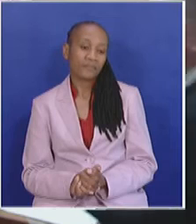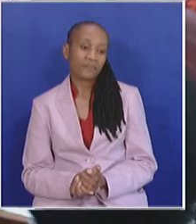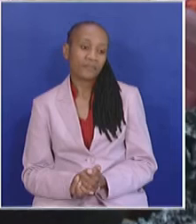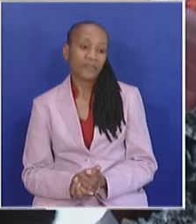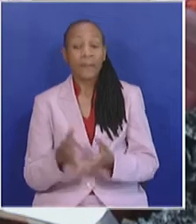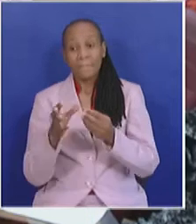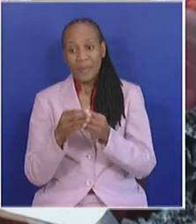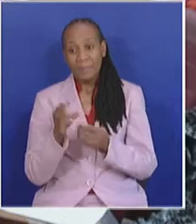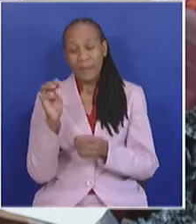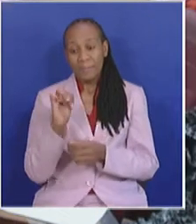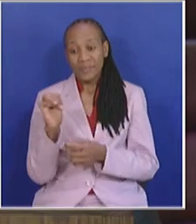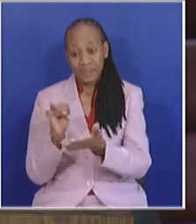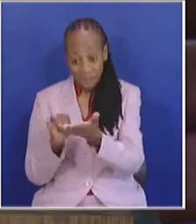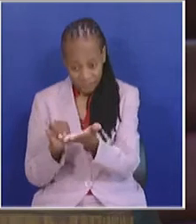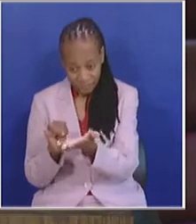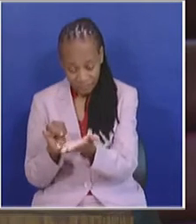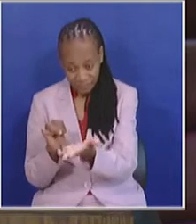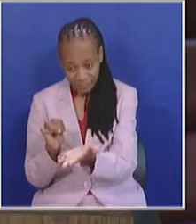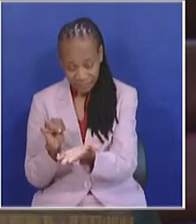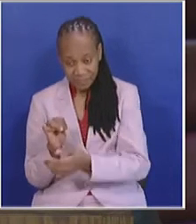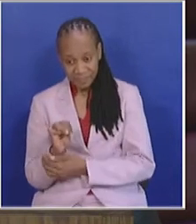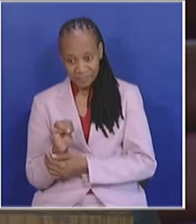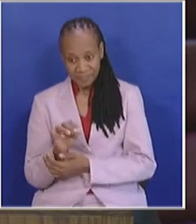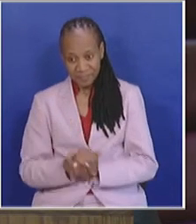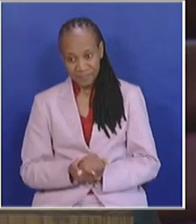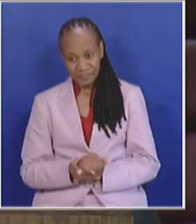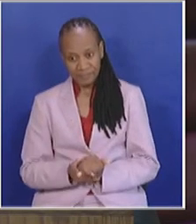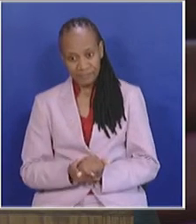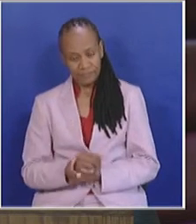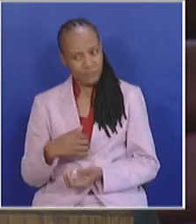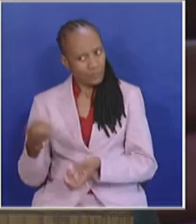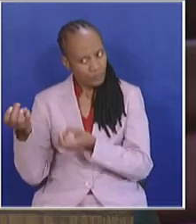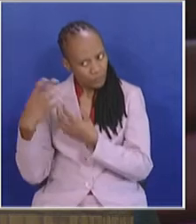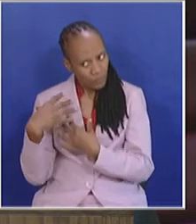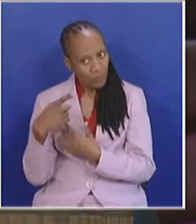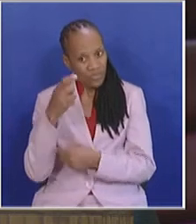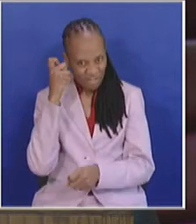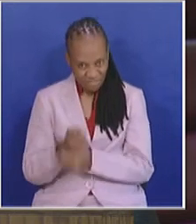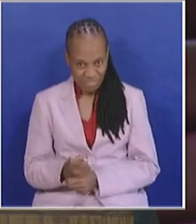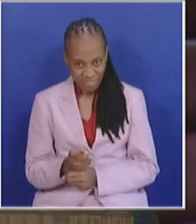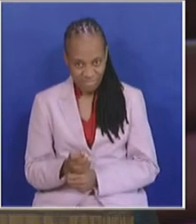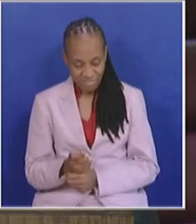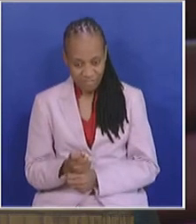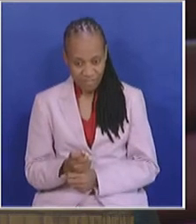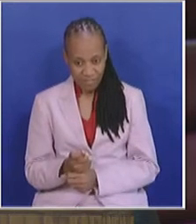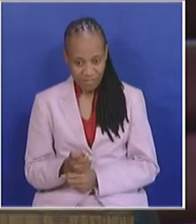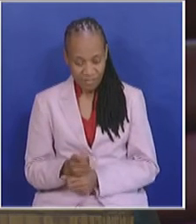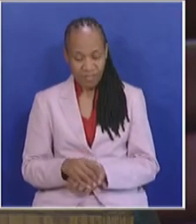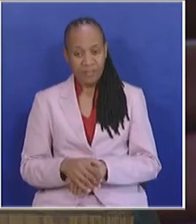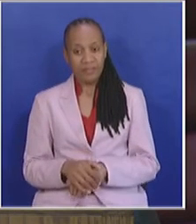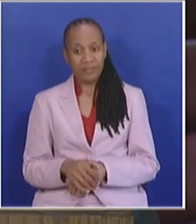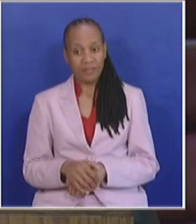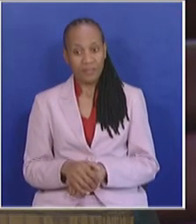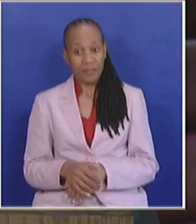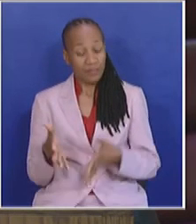Honorable Mateis, I am informed that you are refusing. You leave